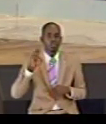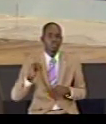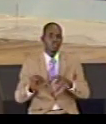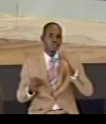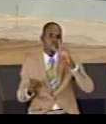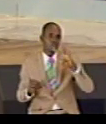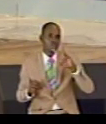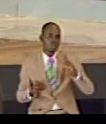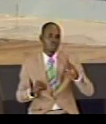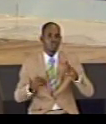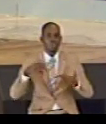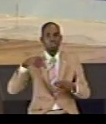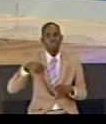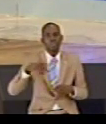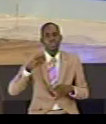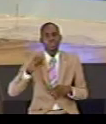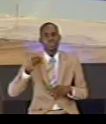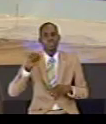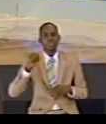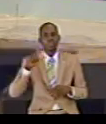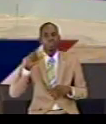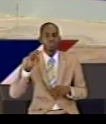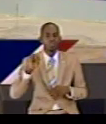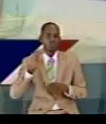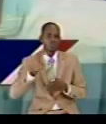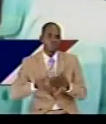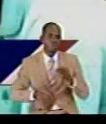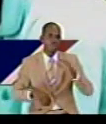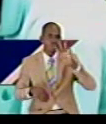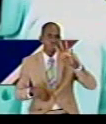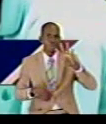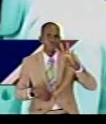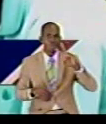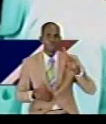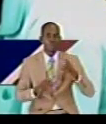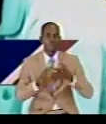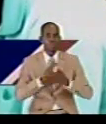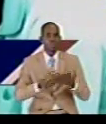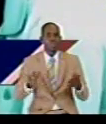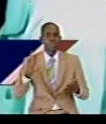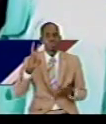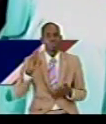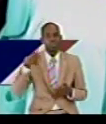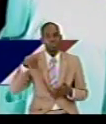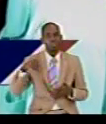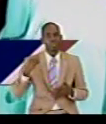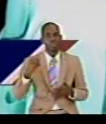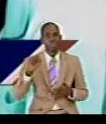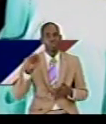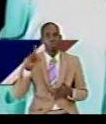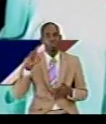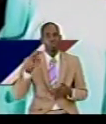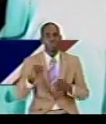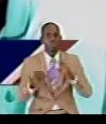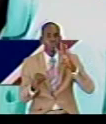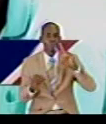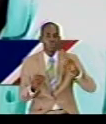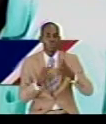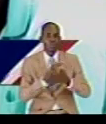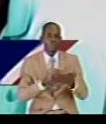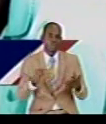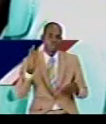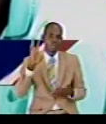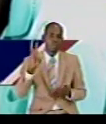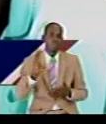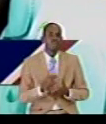Psalm 42, I'm reading from verse 6. Psalm 42, we're looking at